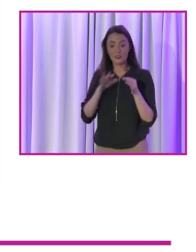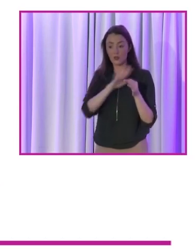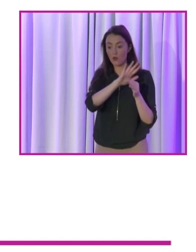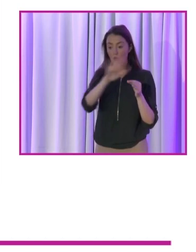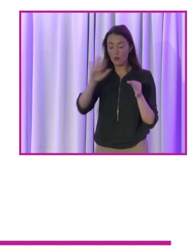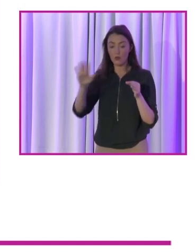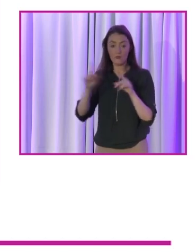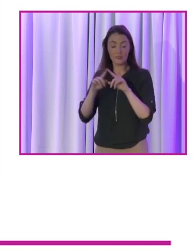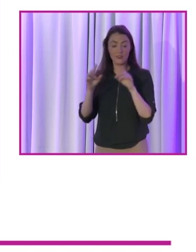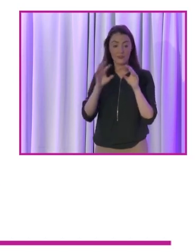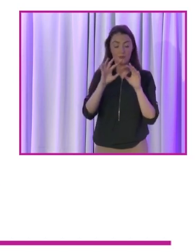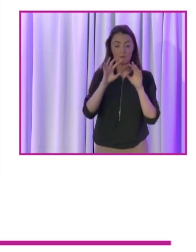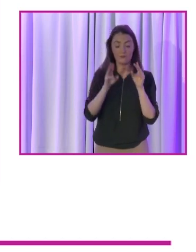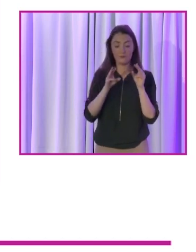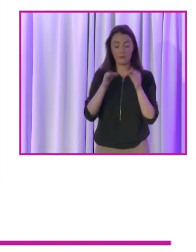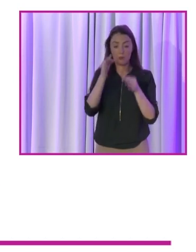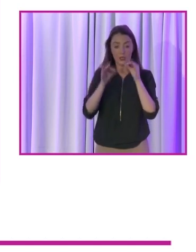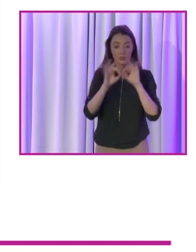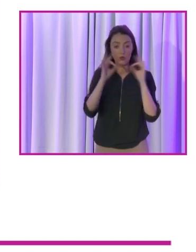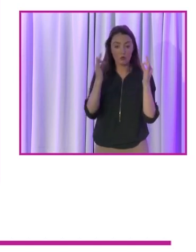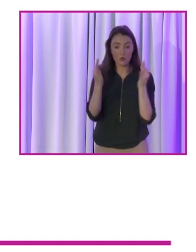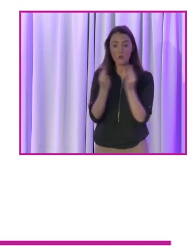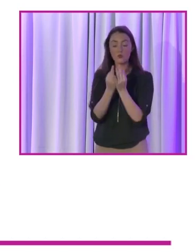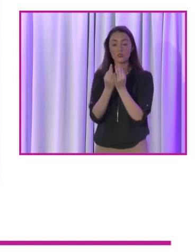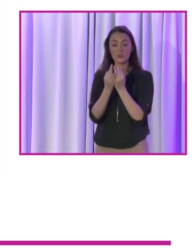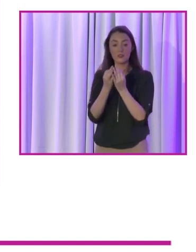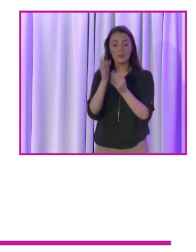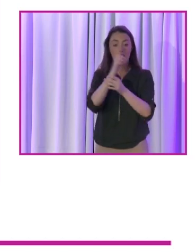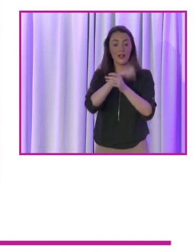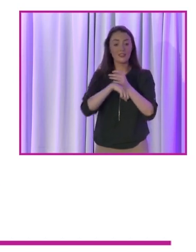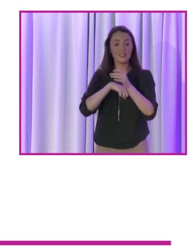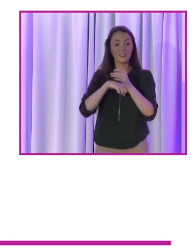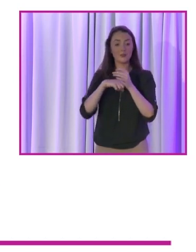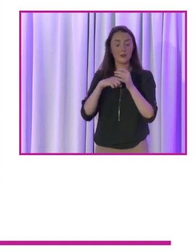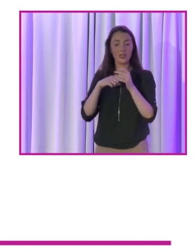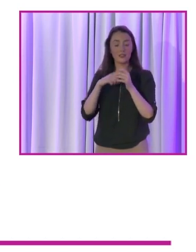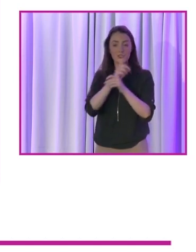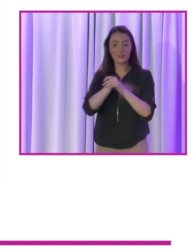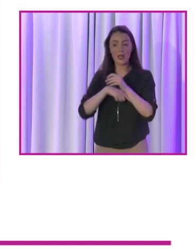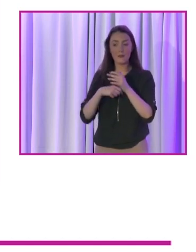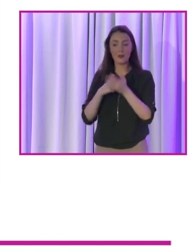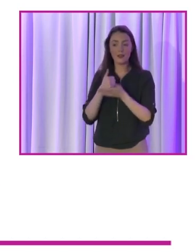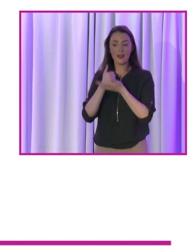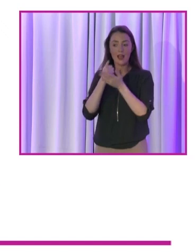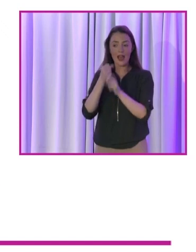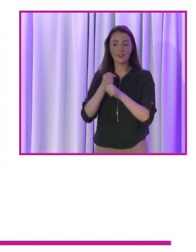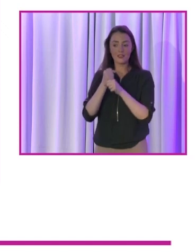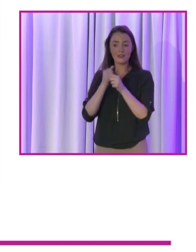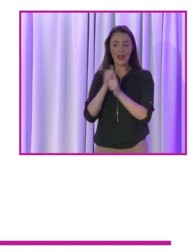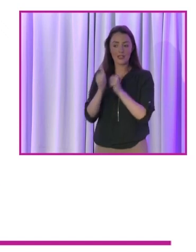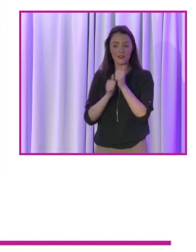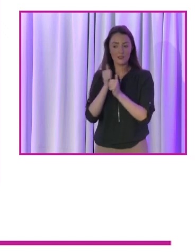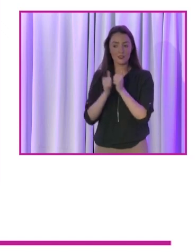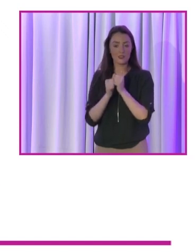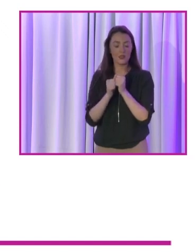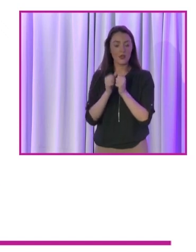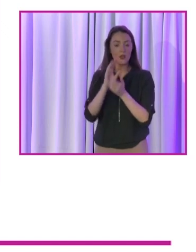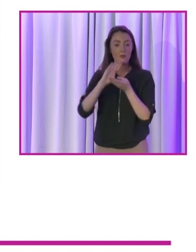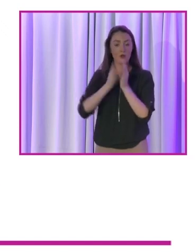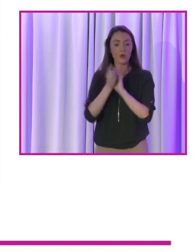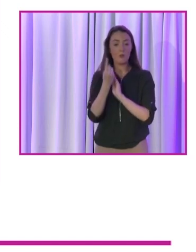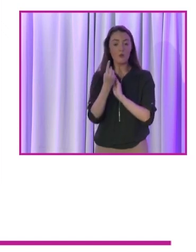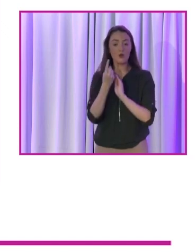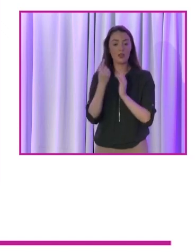cross-party group of disabled activists called One in Five started a campaign. Within